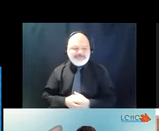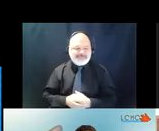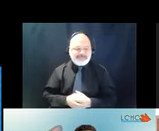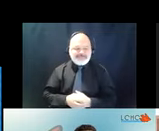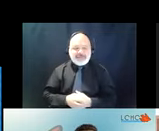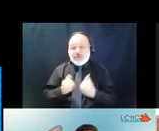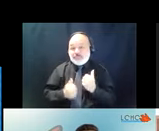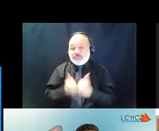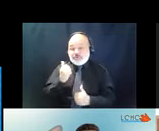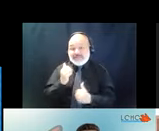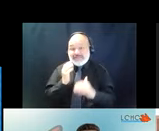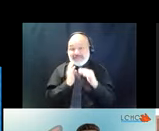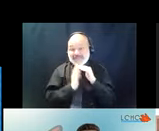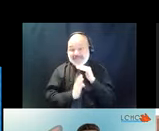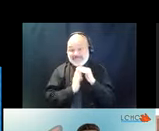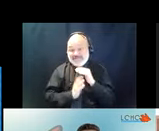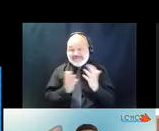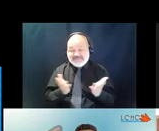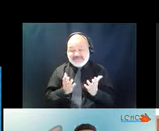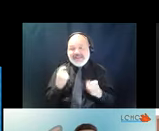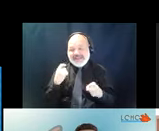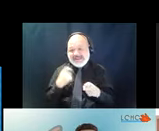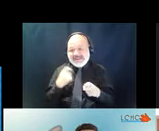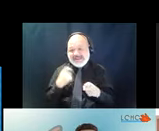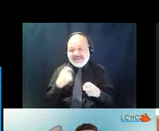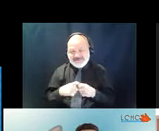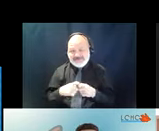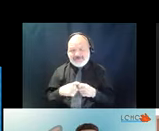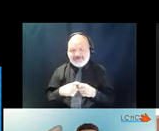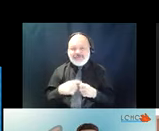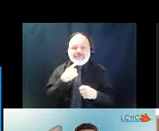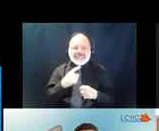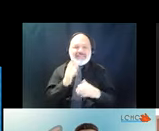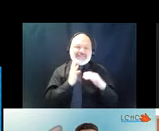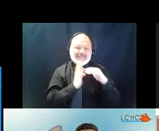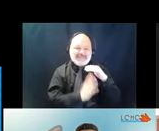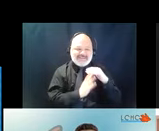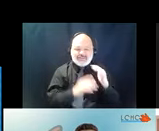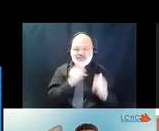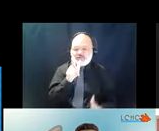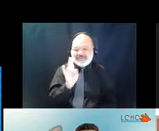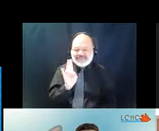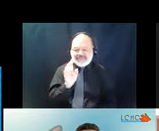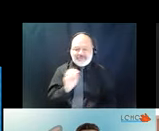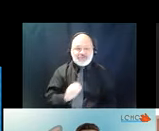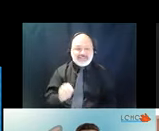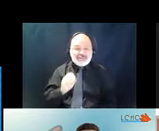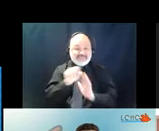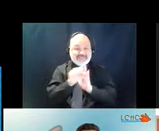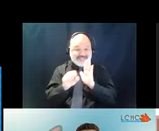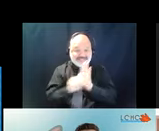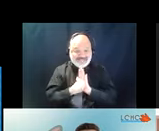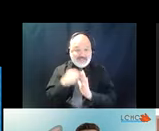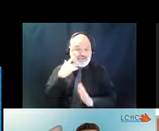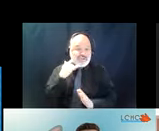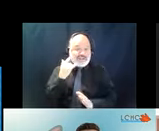Most immigrants in California are Latinx. We are a state of immigrants. 27% of the state of